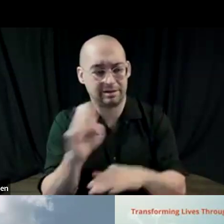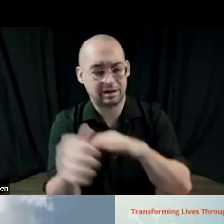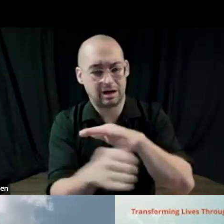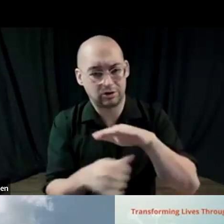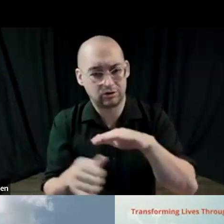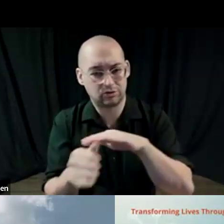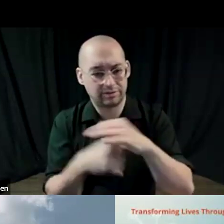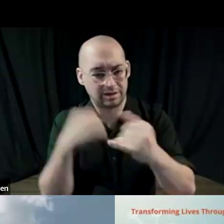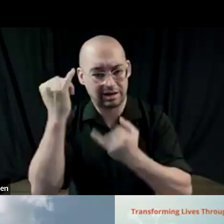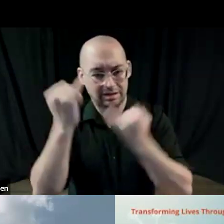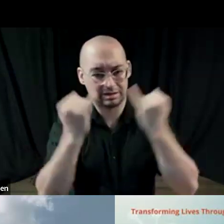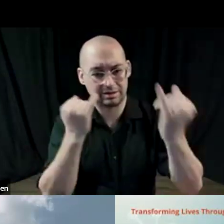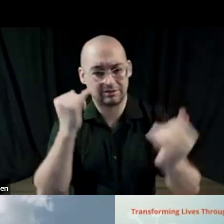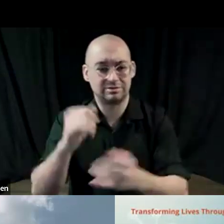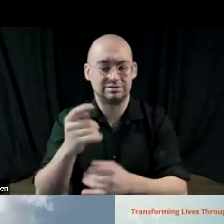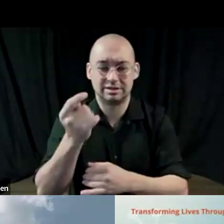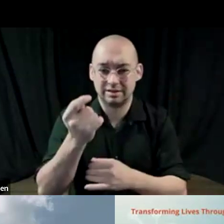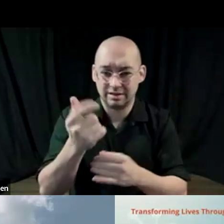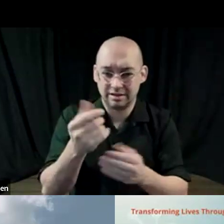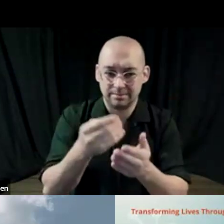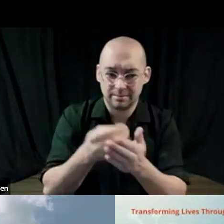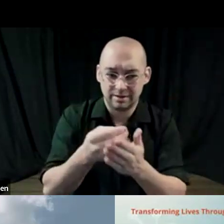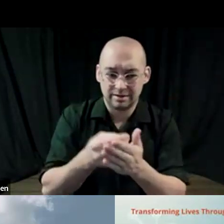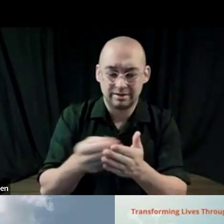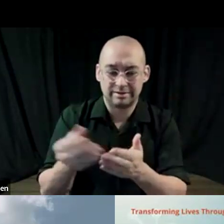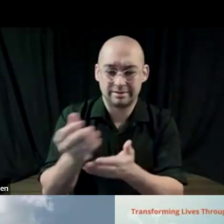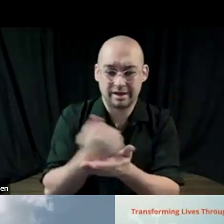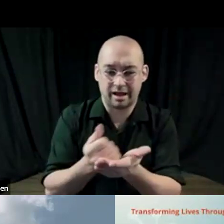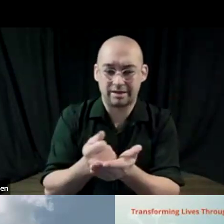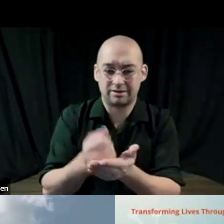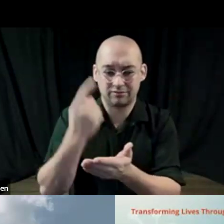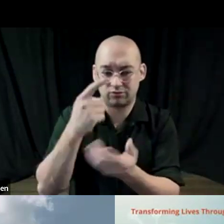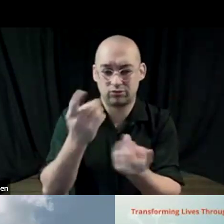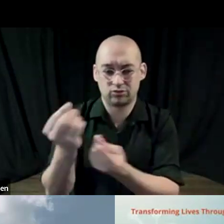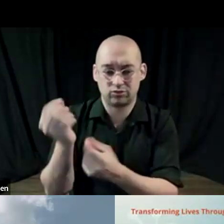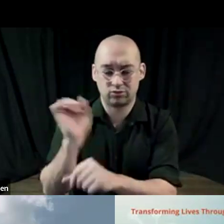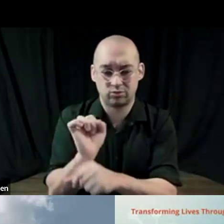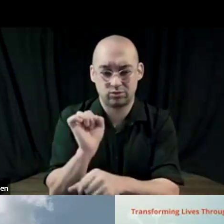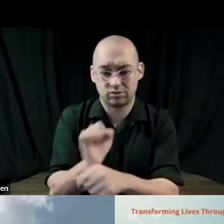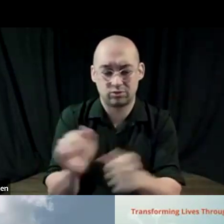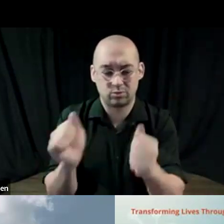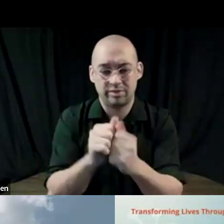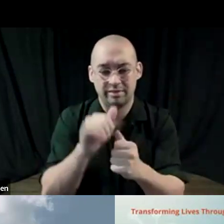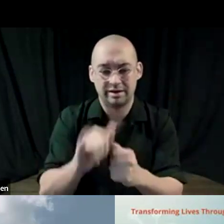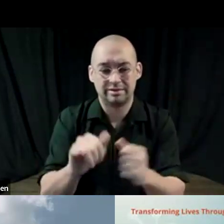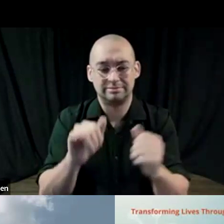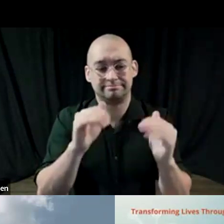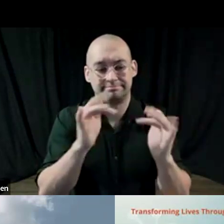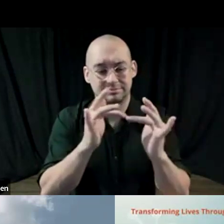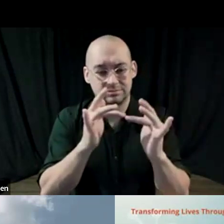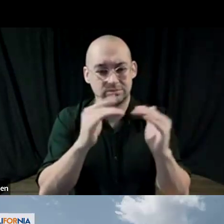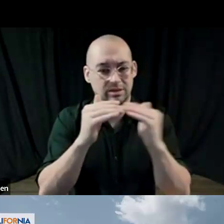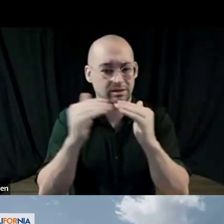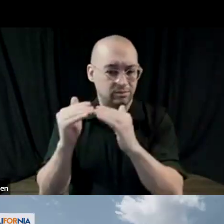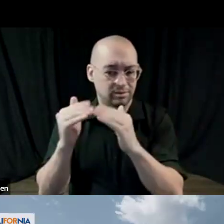the small amount of the funds that the state would be receiving to actually do work associated with the digital equity plan.